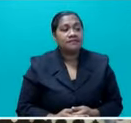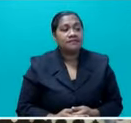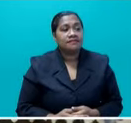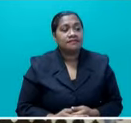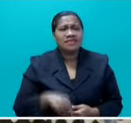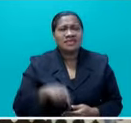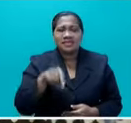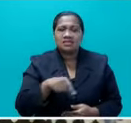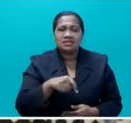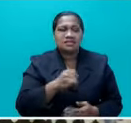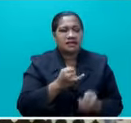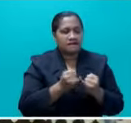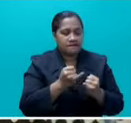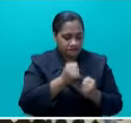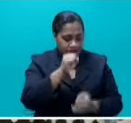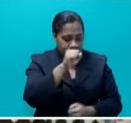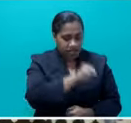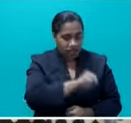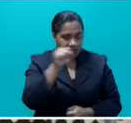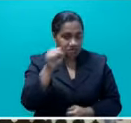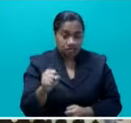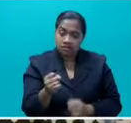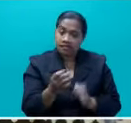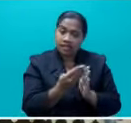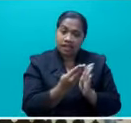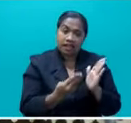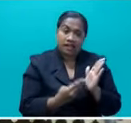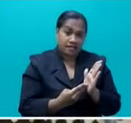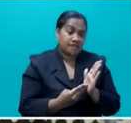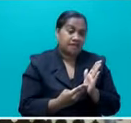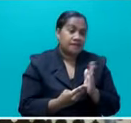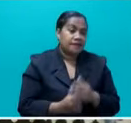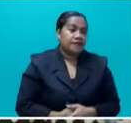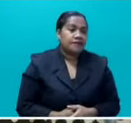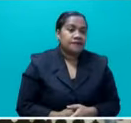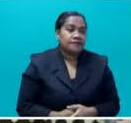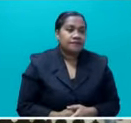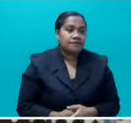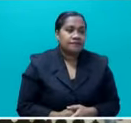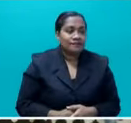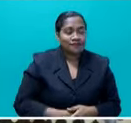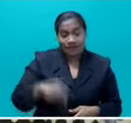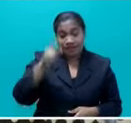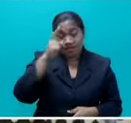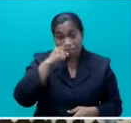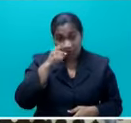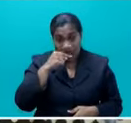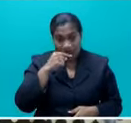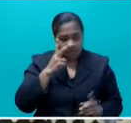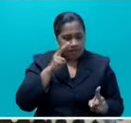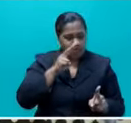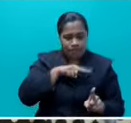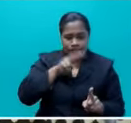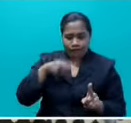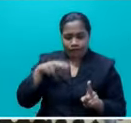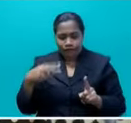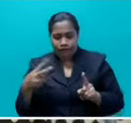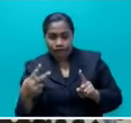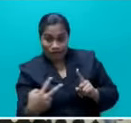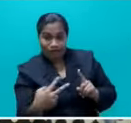serious bill that we are considering. Different people look at these bills from different perspectives. It does